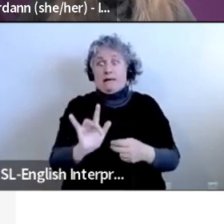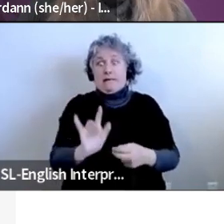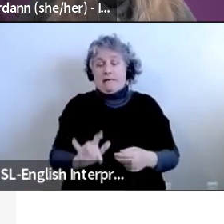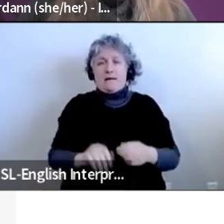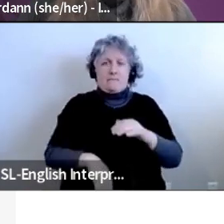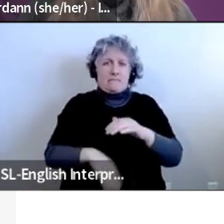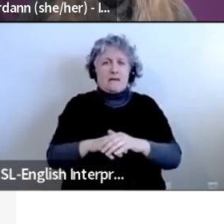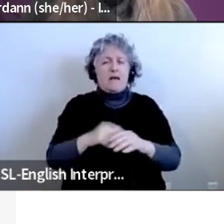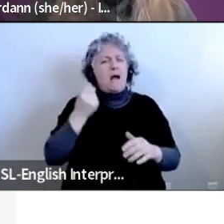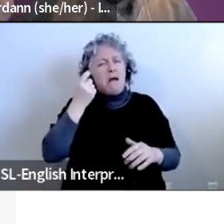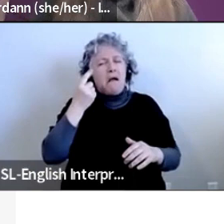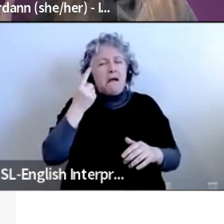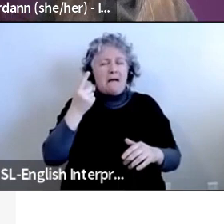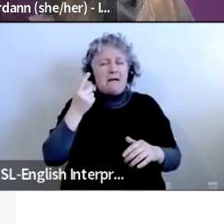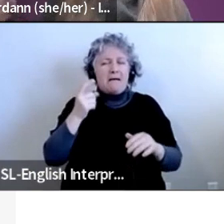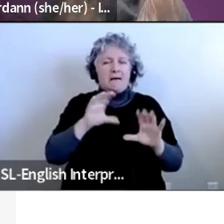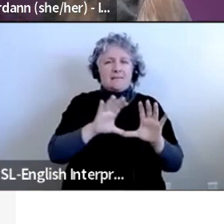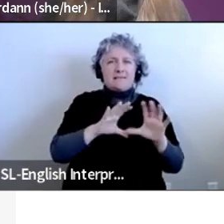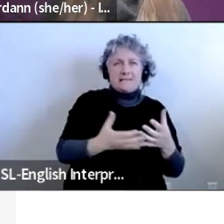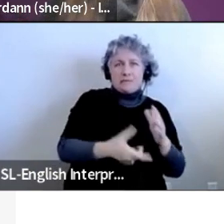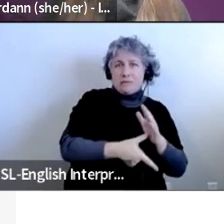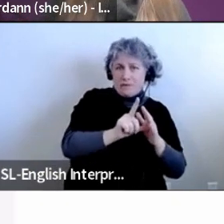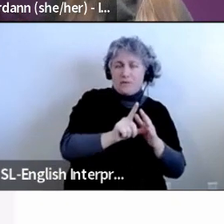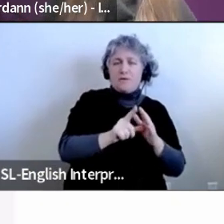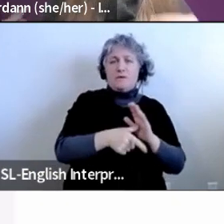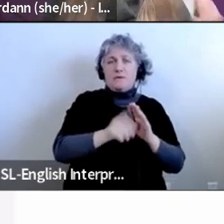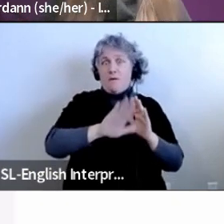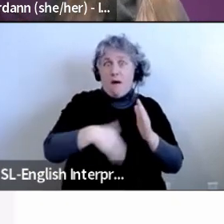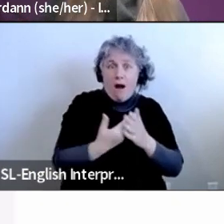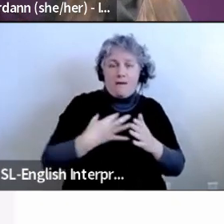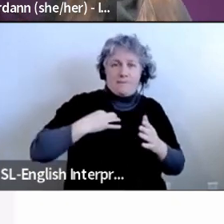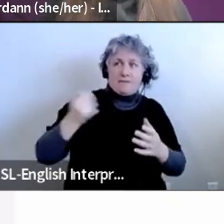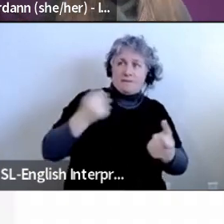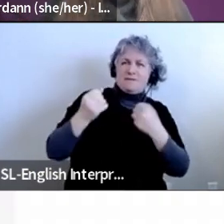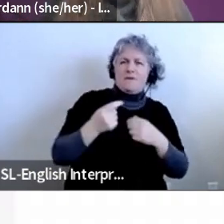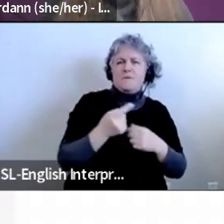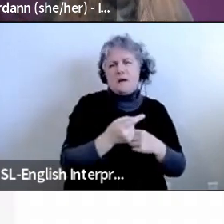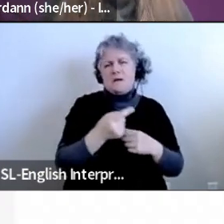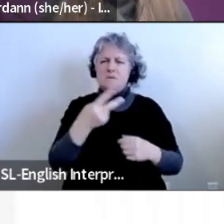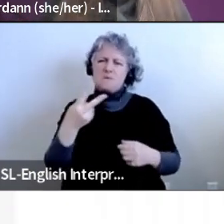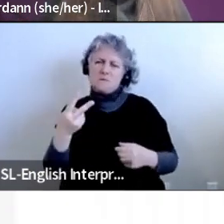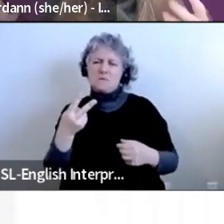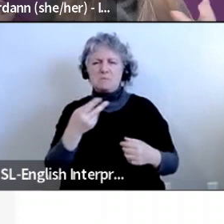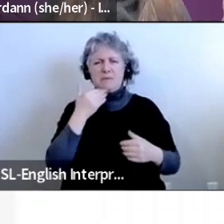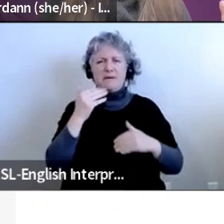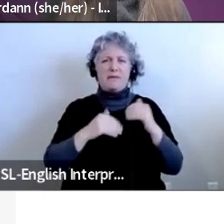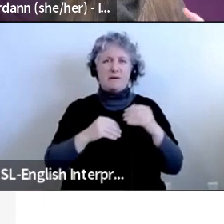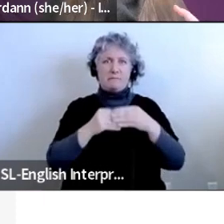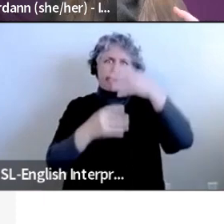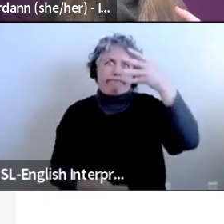but just be cognizant that we have review teams that are reviewing everything. So 1 to 2 uploads might make more sense here than